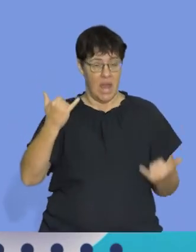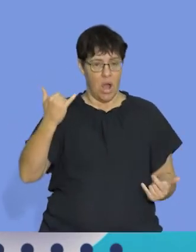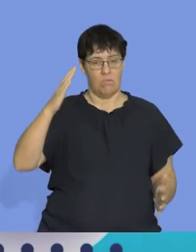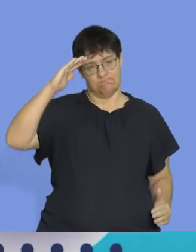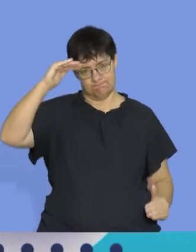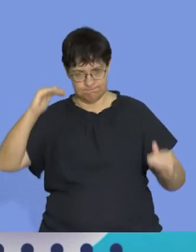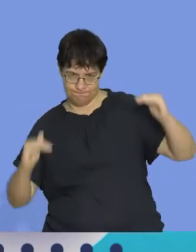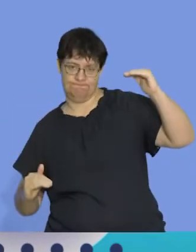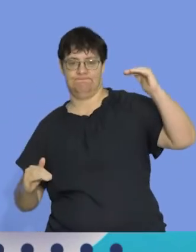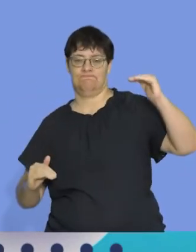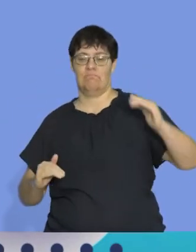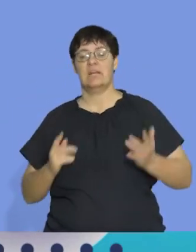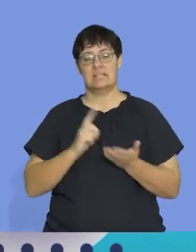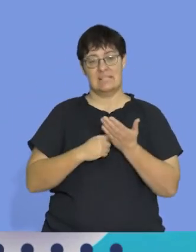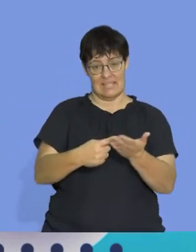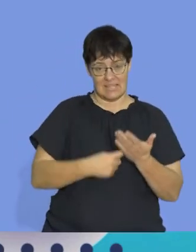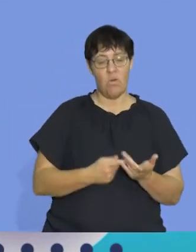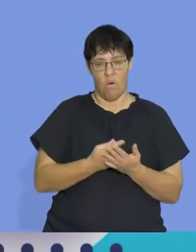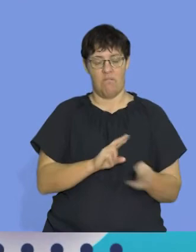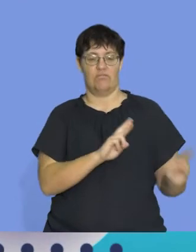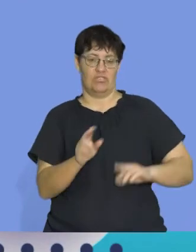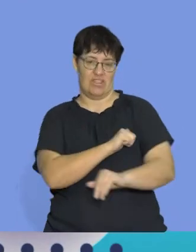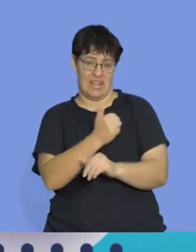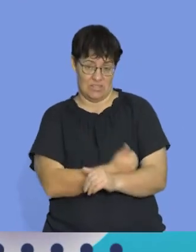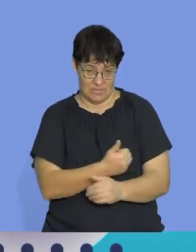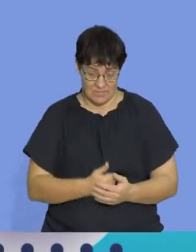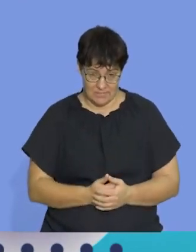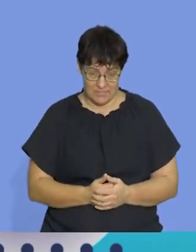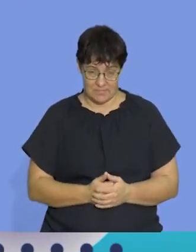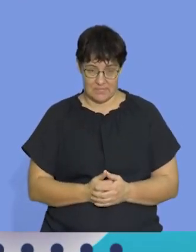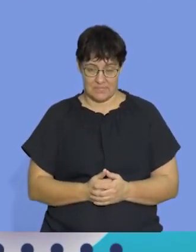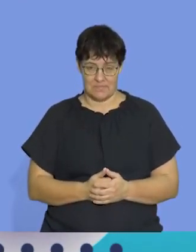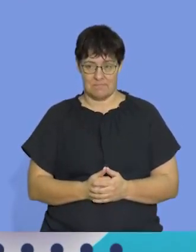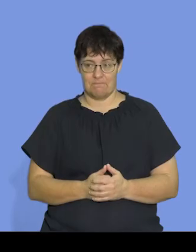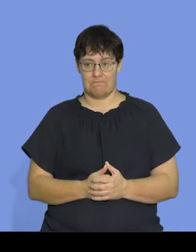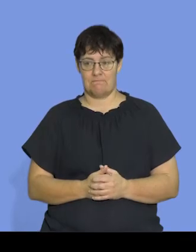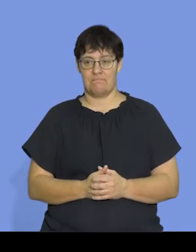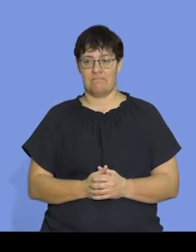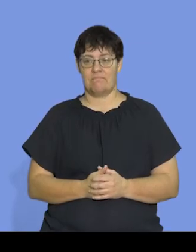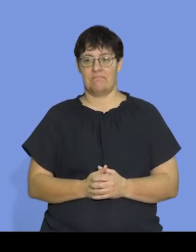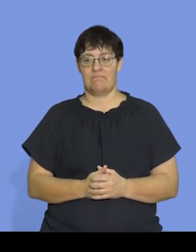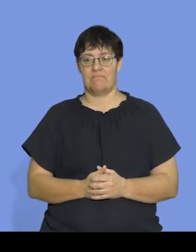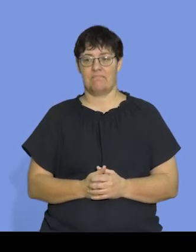the second category of the types of reaction in as far as energy is involved. Right.